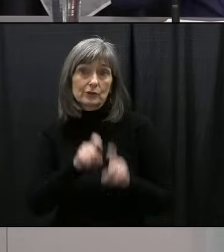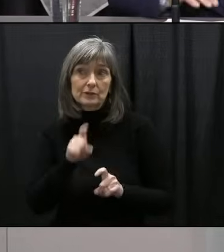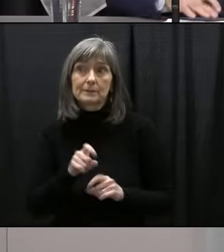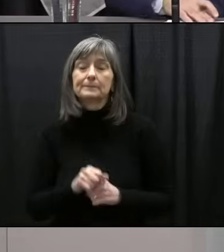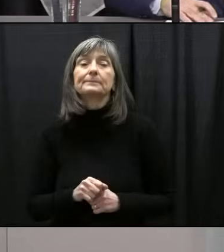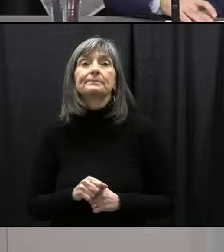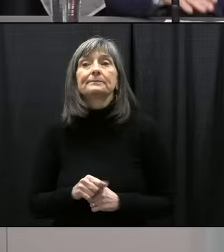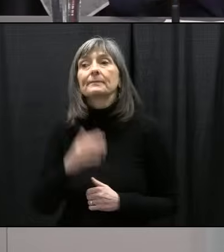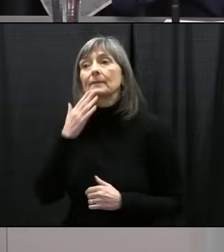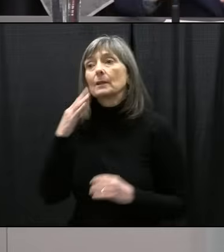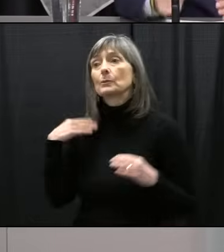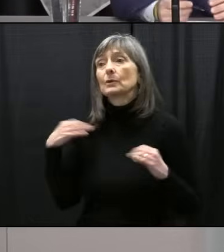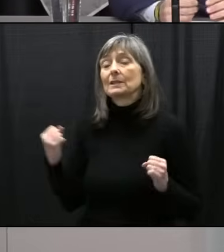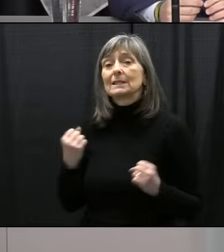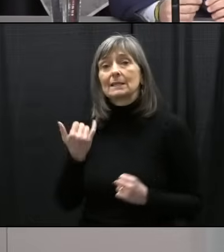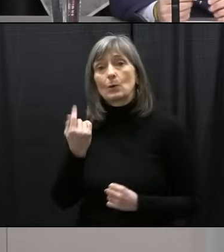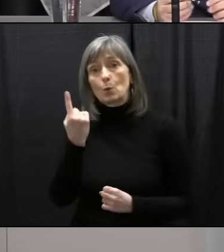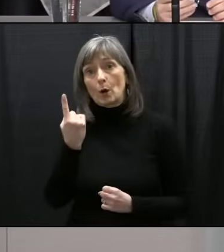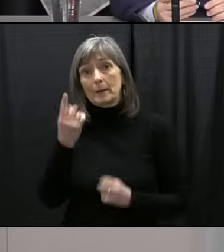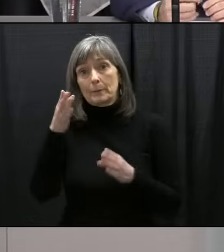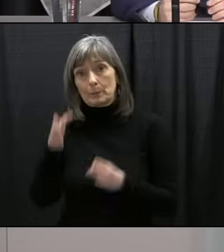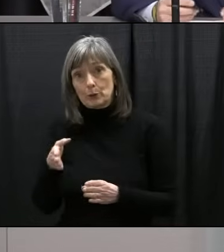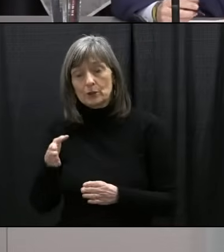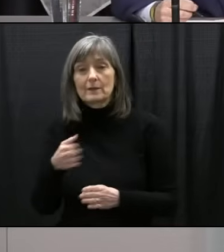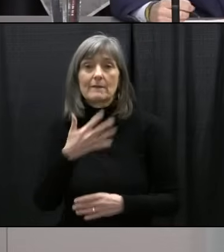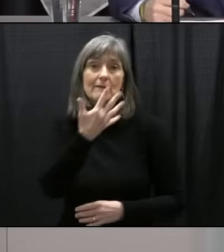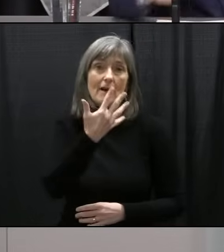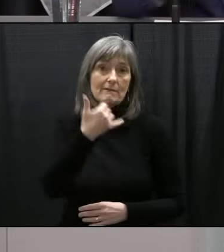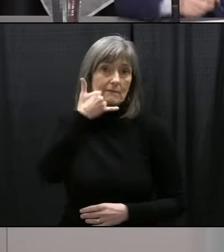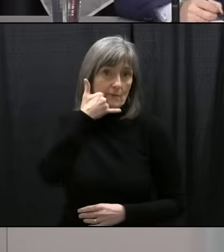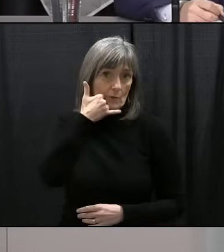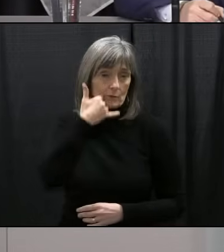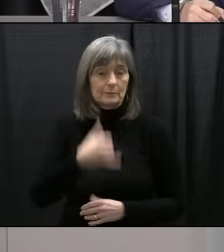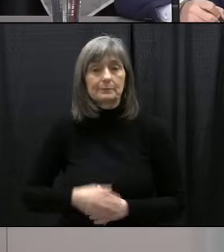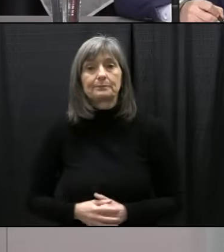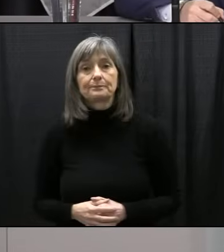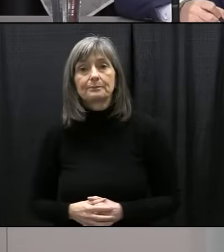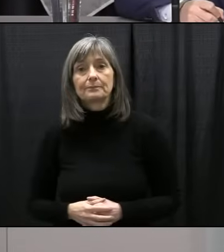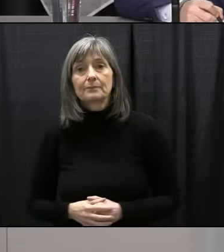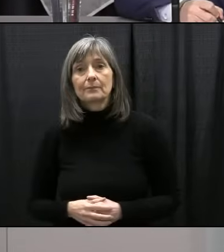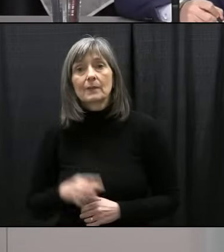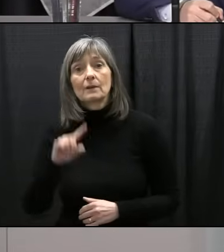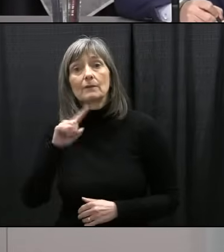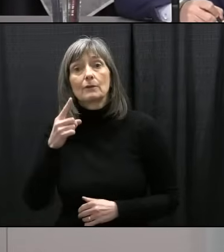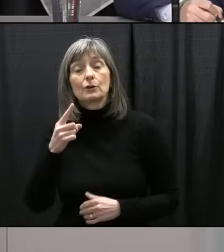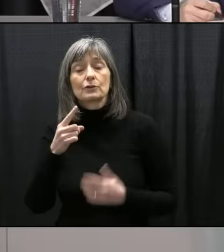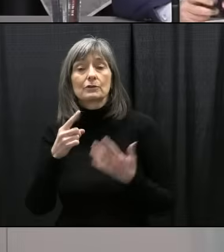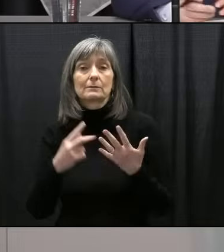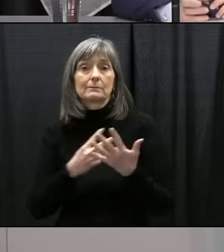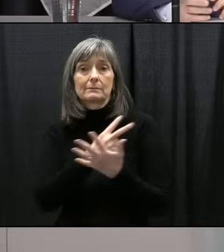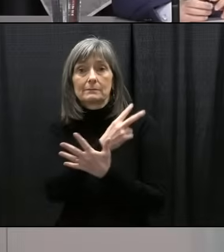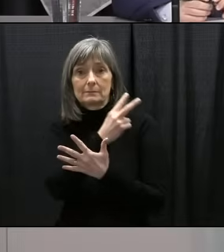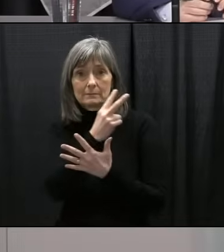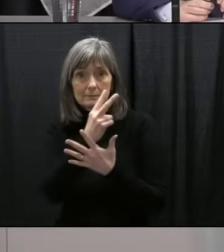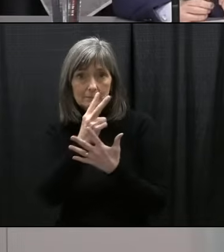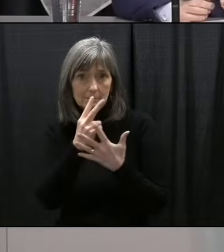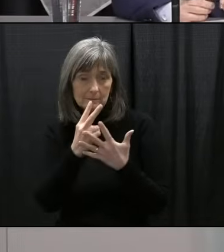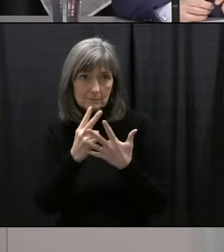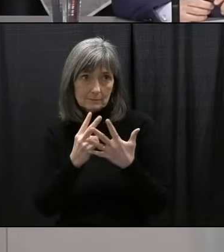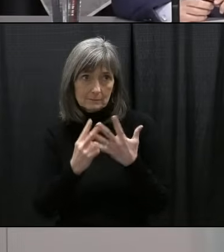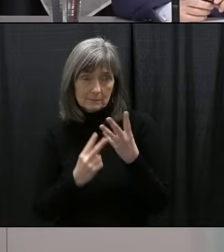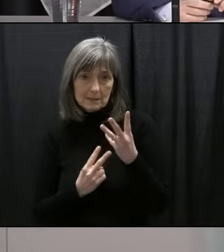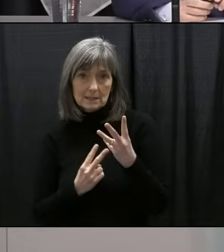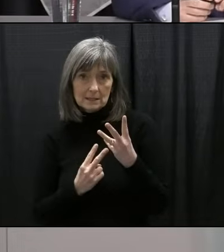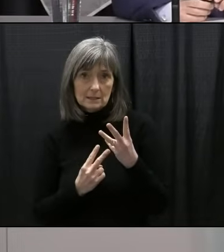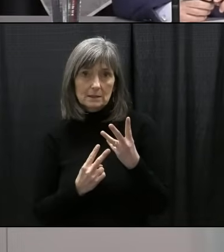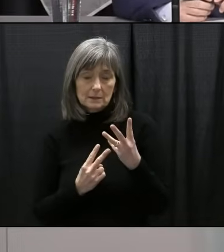Thank you, Premier. Today we have 1 journalist in person and 5 joining by phone. The first round of questions and answer session will give